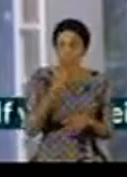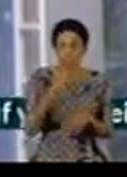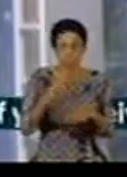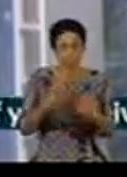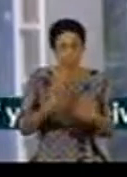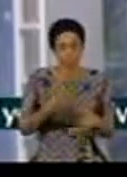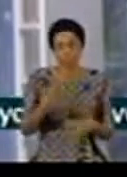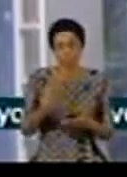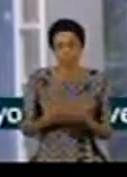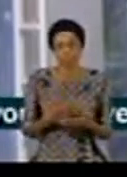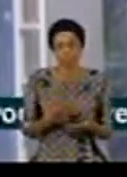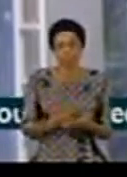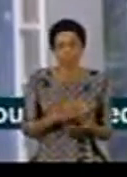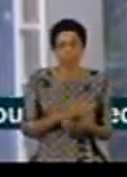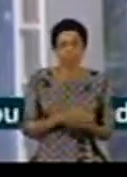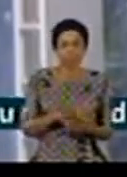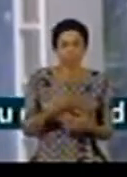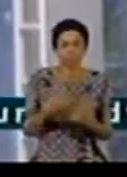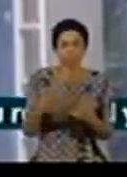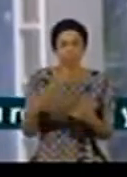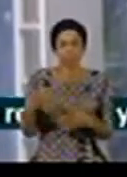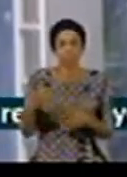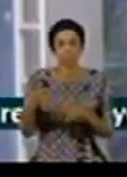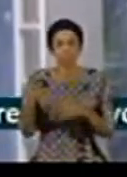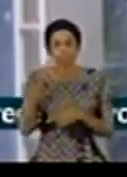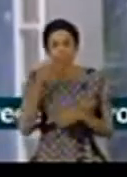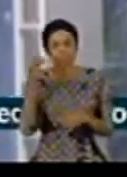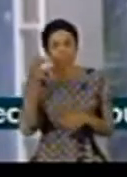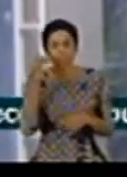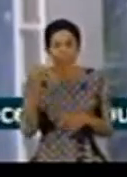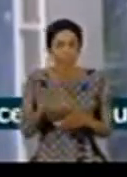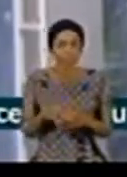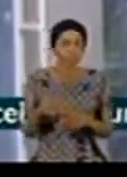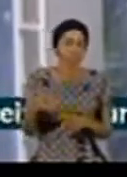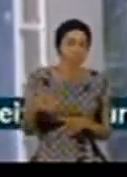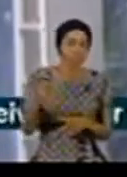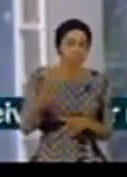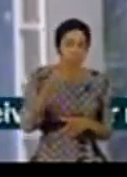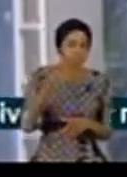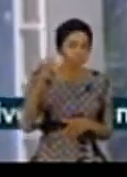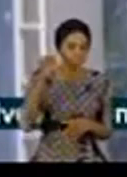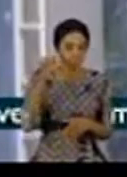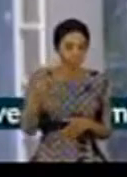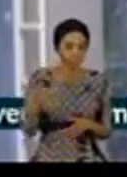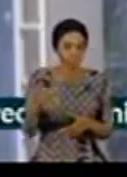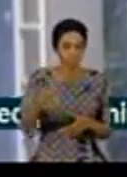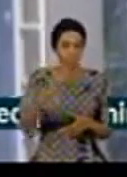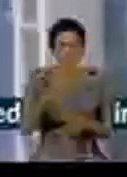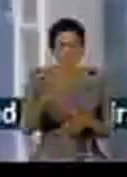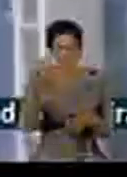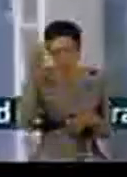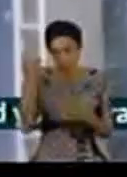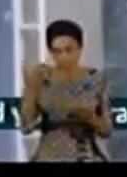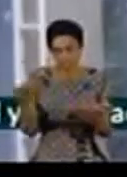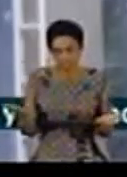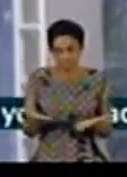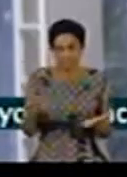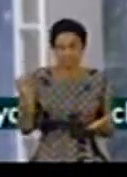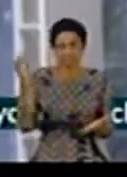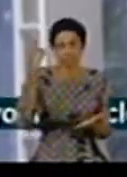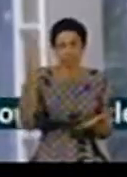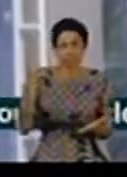Yesterday night, the other night, as I was here, the man of God, Sir, Dr. Pastor W.F.